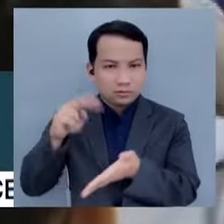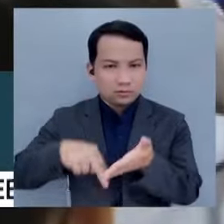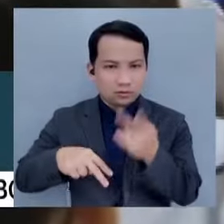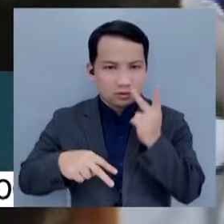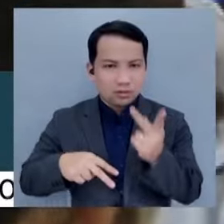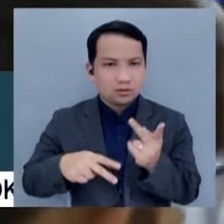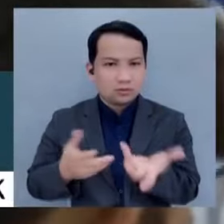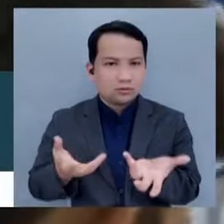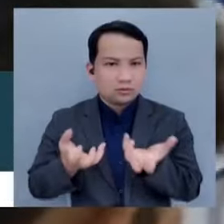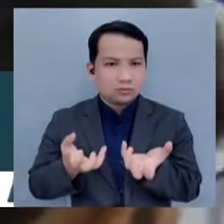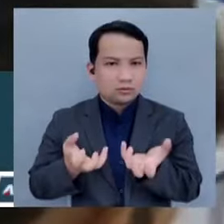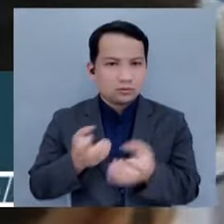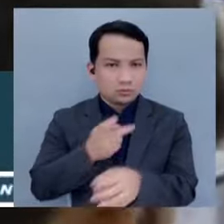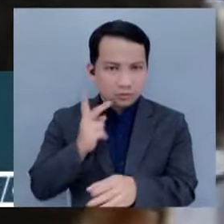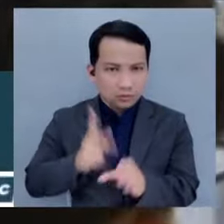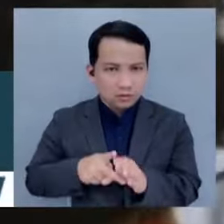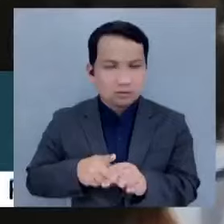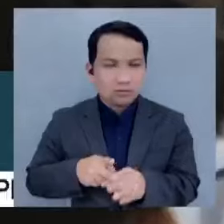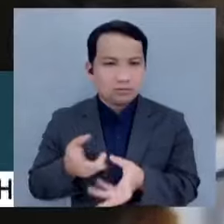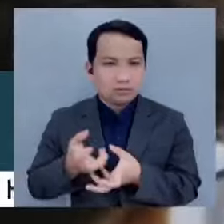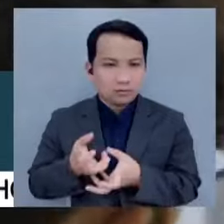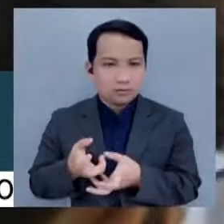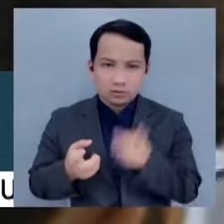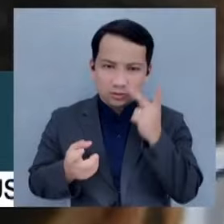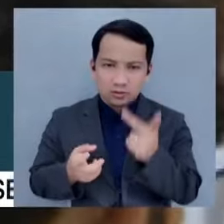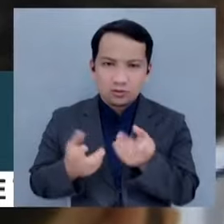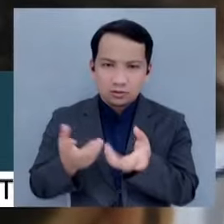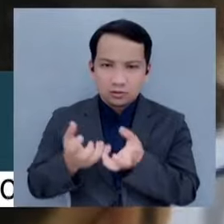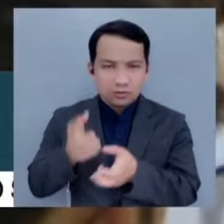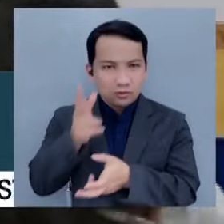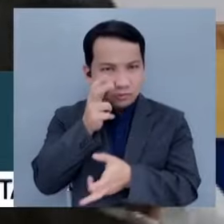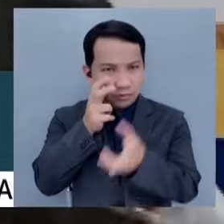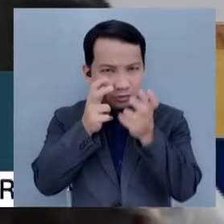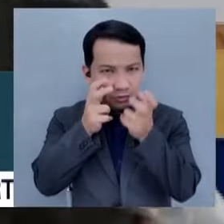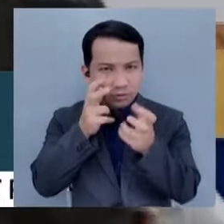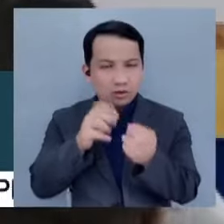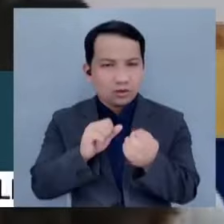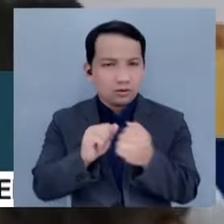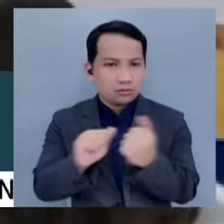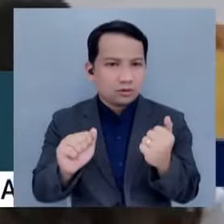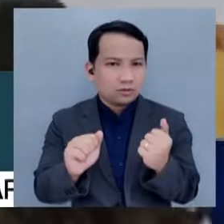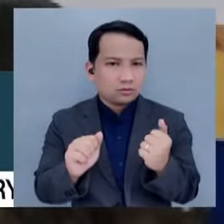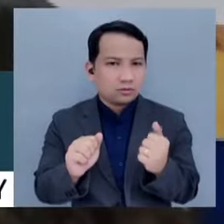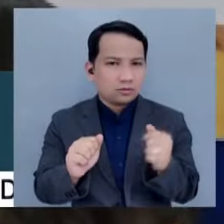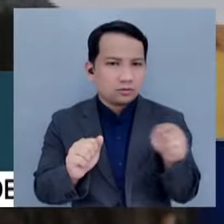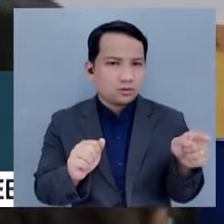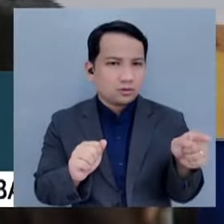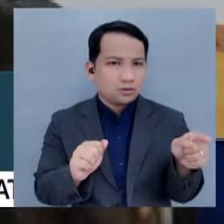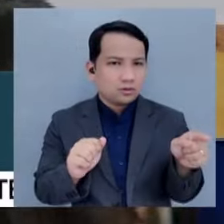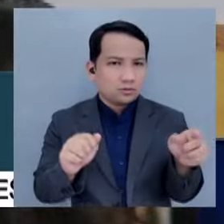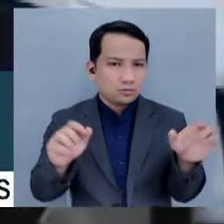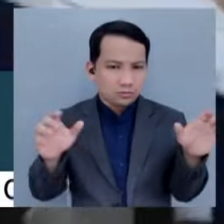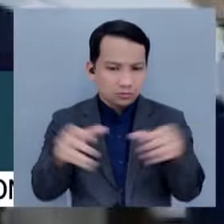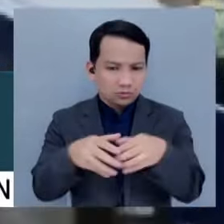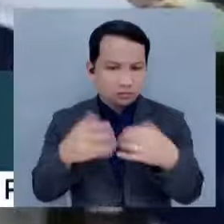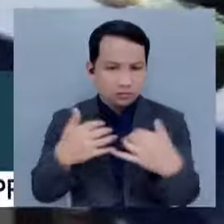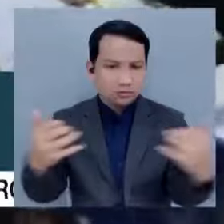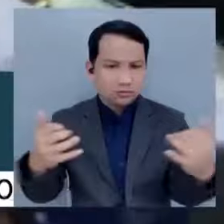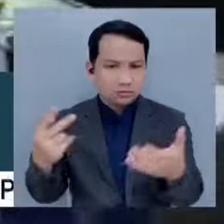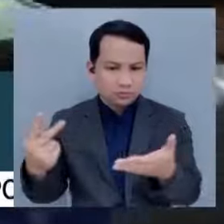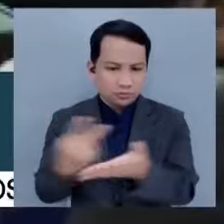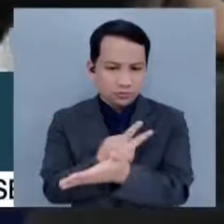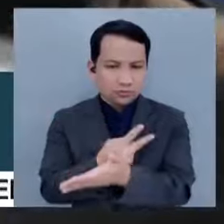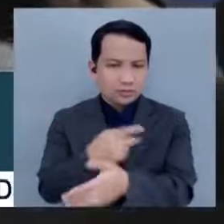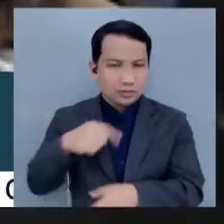to participate there, and I really want to listen. During that committee of the whole for the past 2 weeks, I was there.